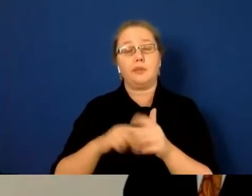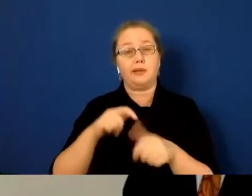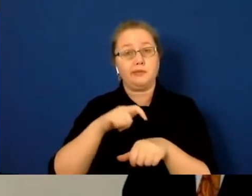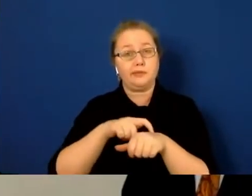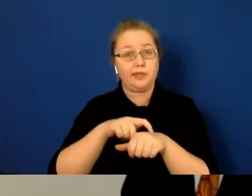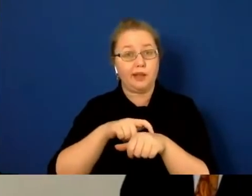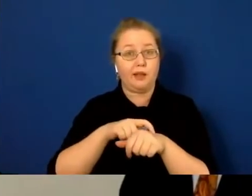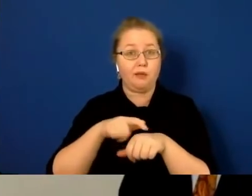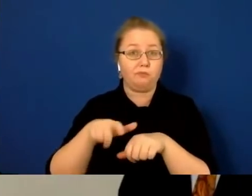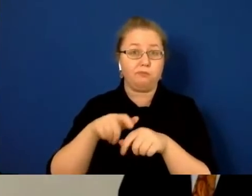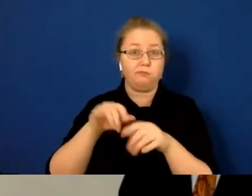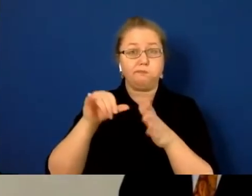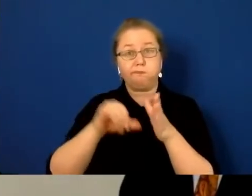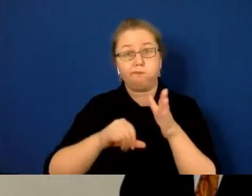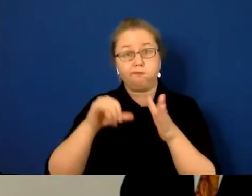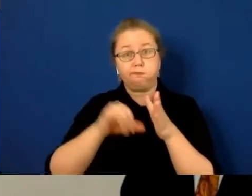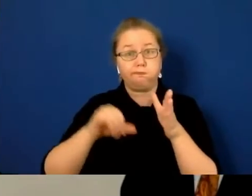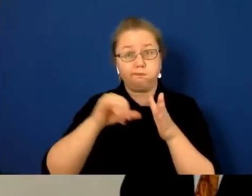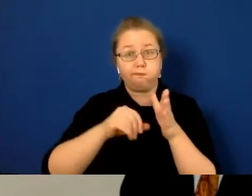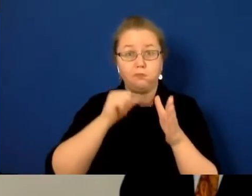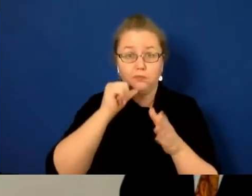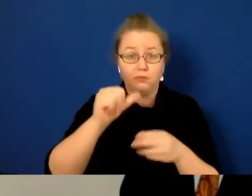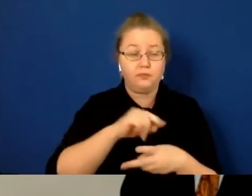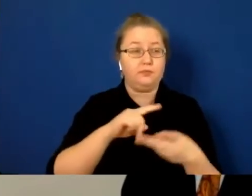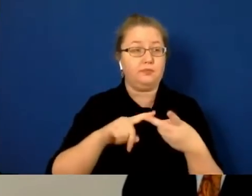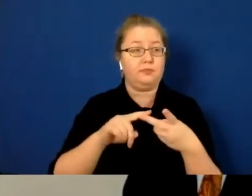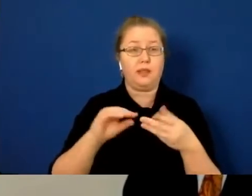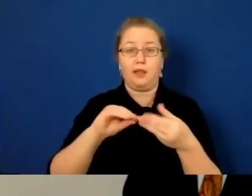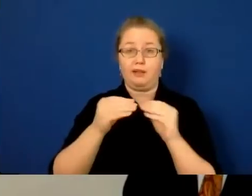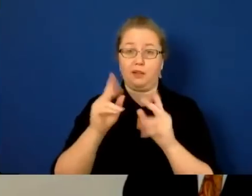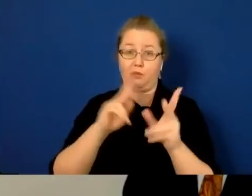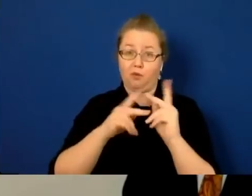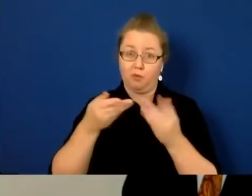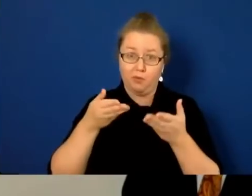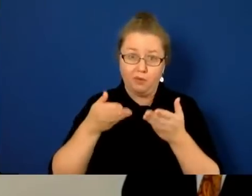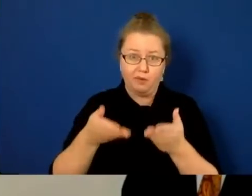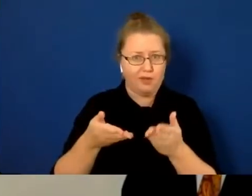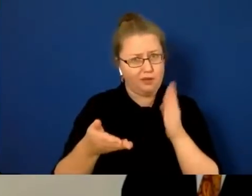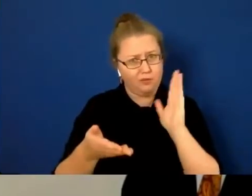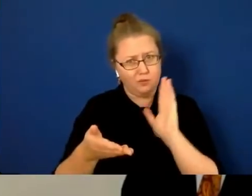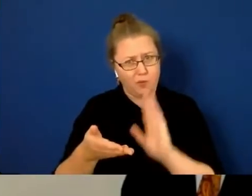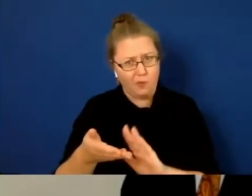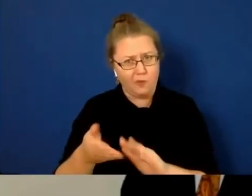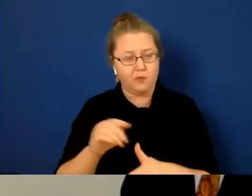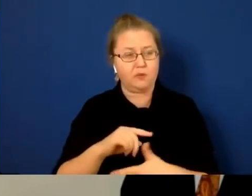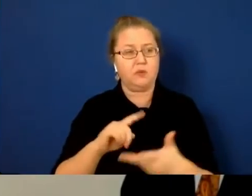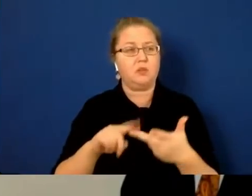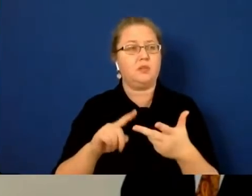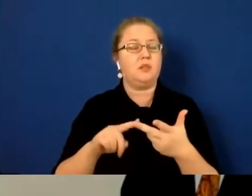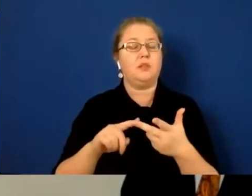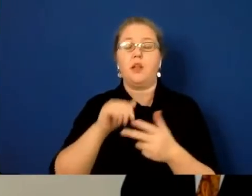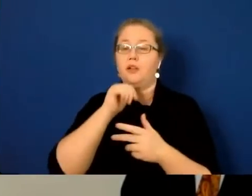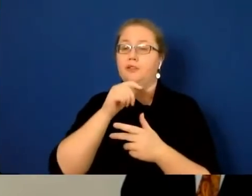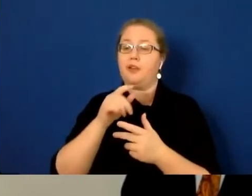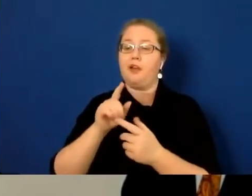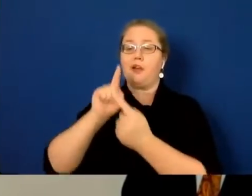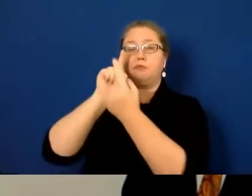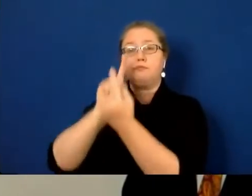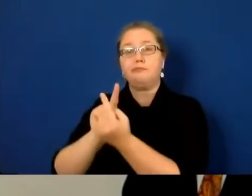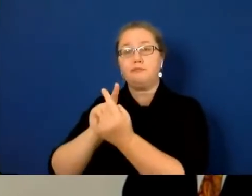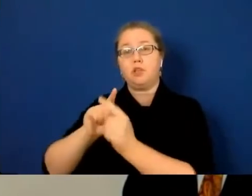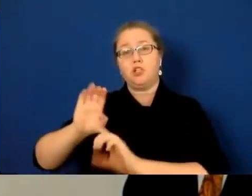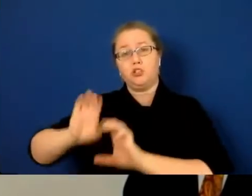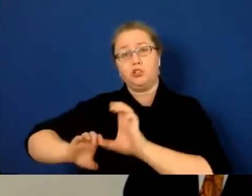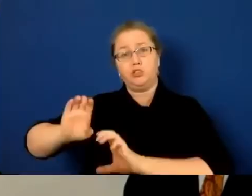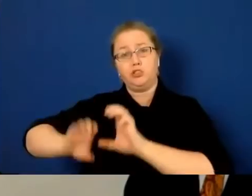a particular focus on masks now is because we are seeing increased transmission, particularly in some